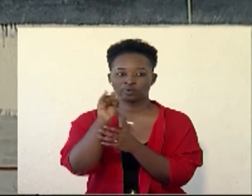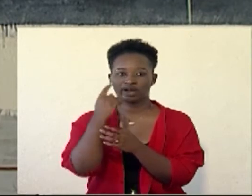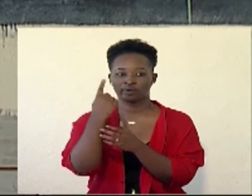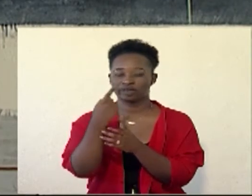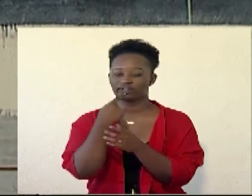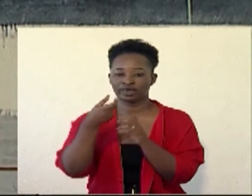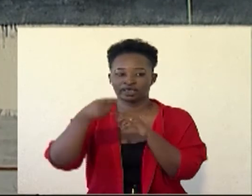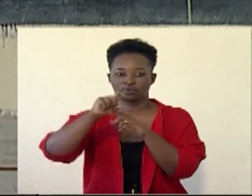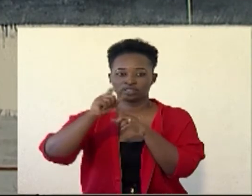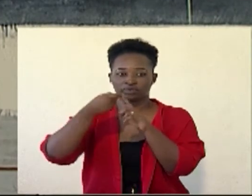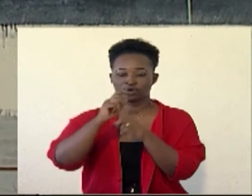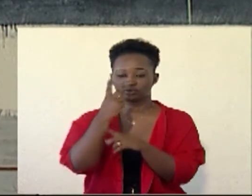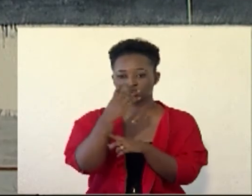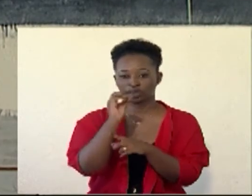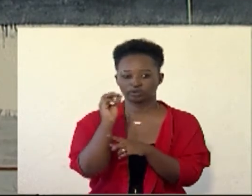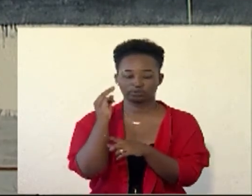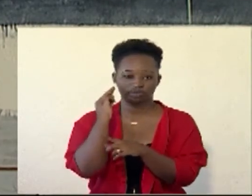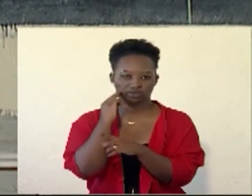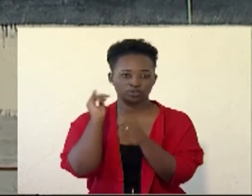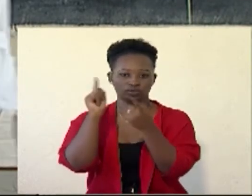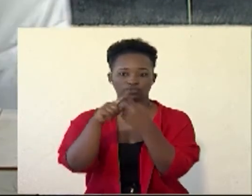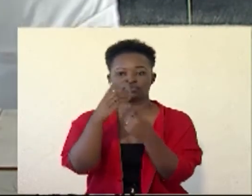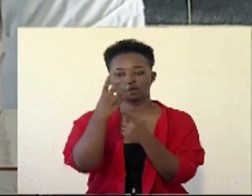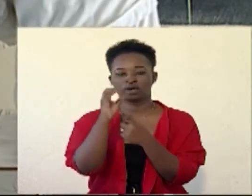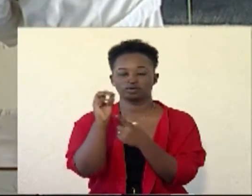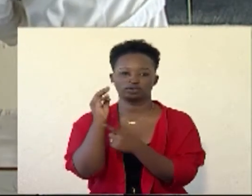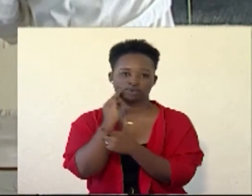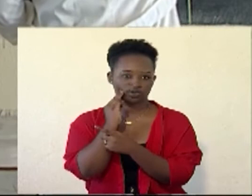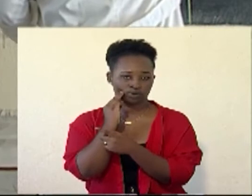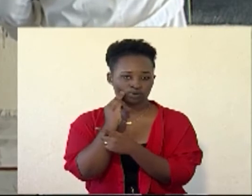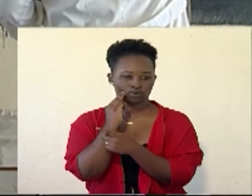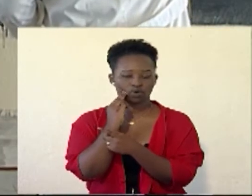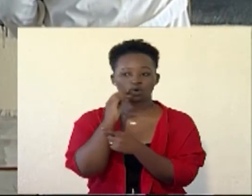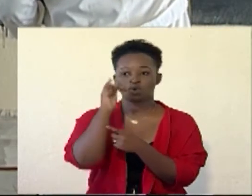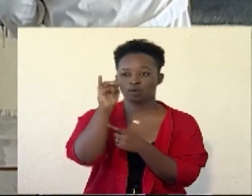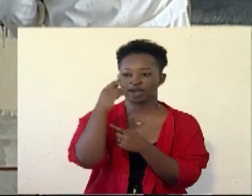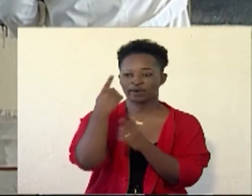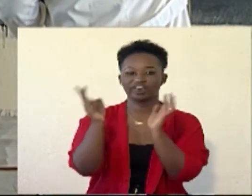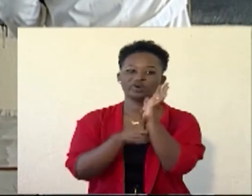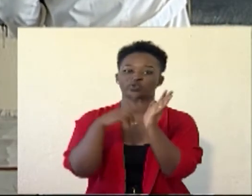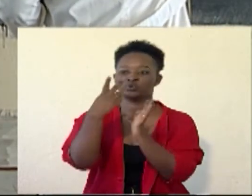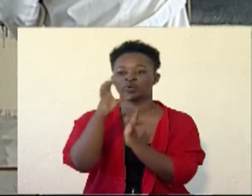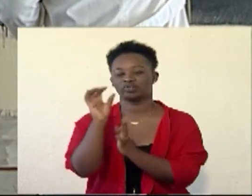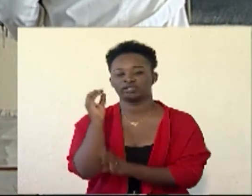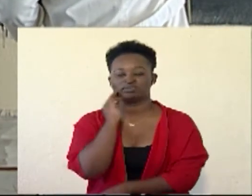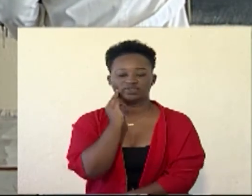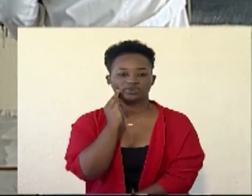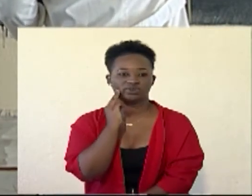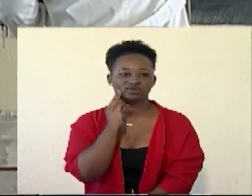an increase from 200 million to 400 million. Our income 1 is 200 million. That is the original